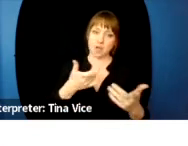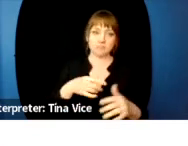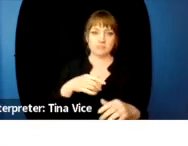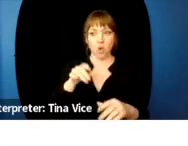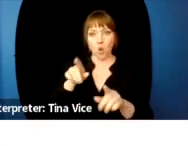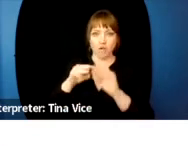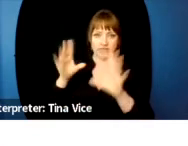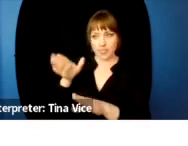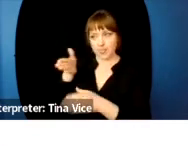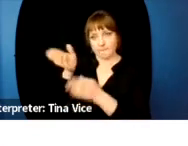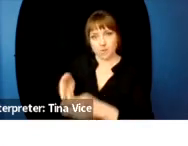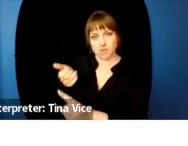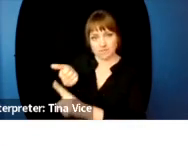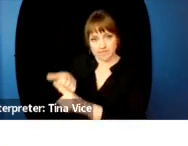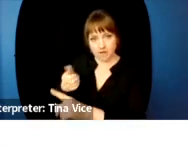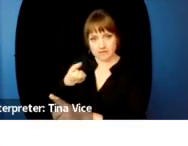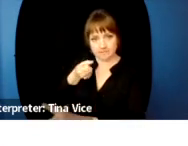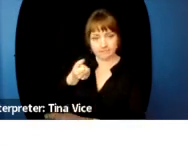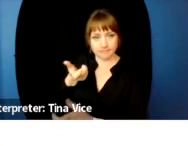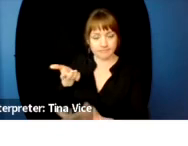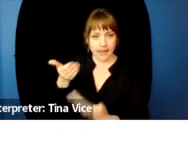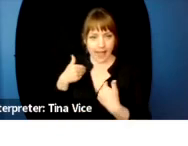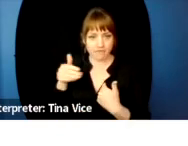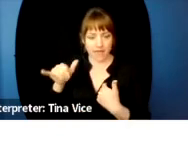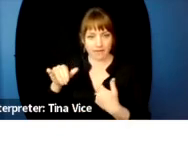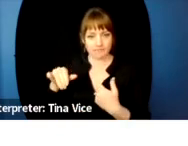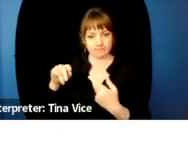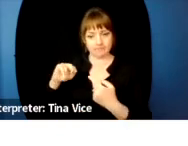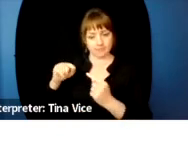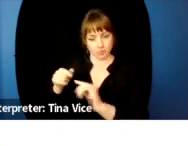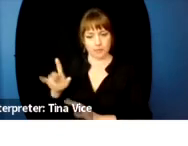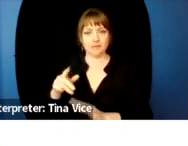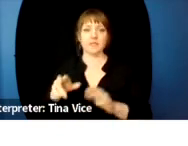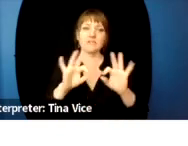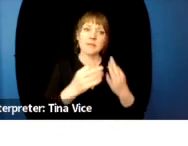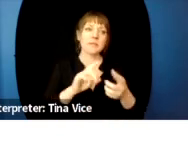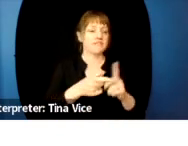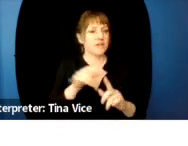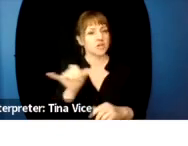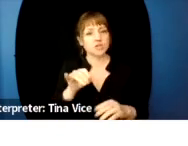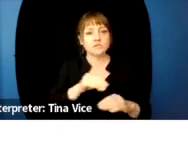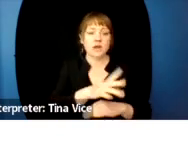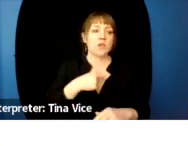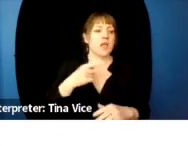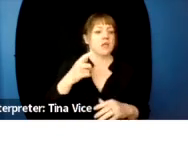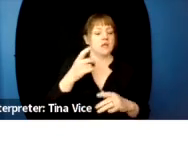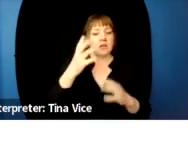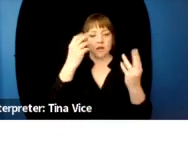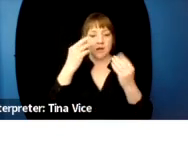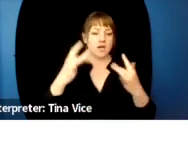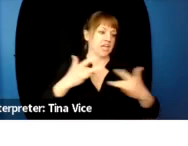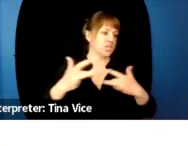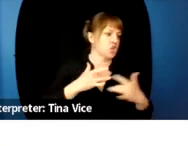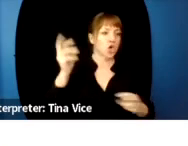Sometimes those are the people who have had things stolen to support someone's drug habit, or they've had countless nights where they stay awake wondering where someone is.